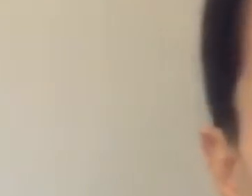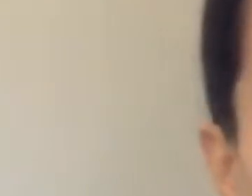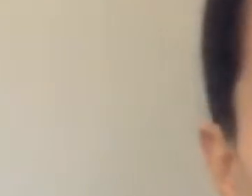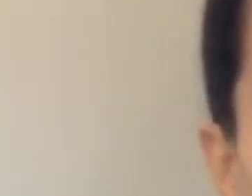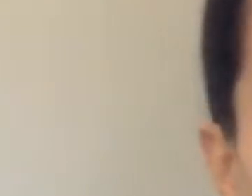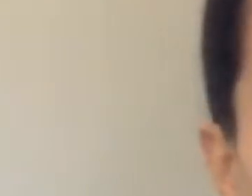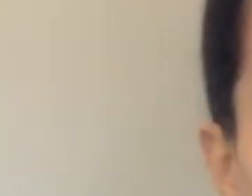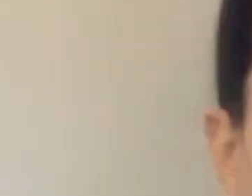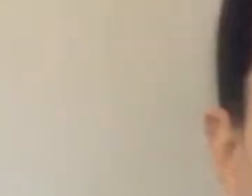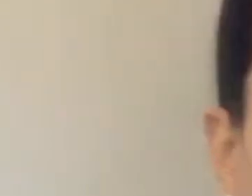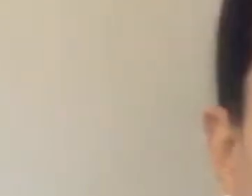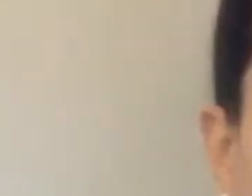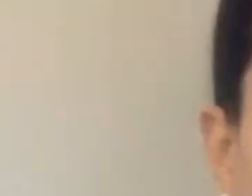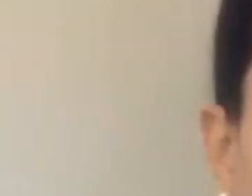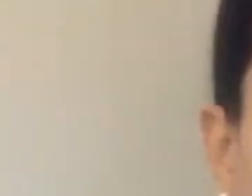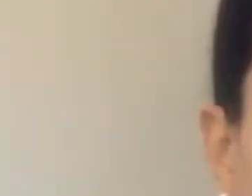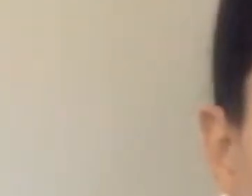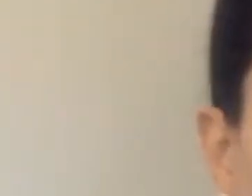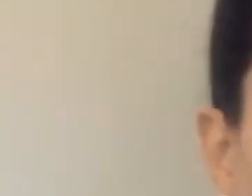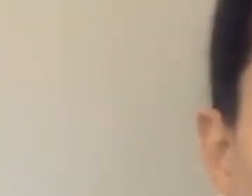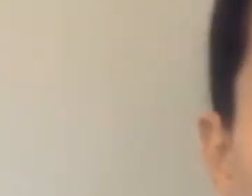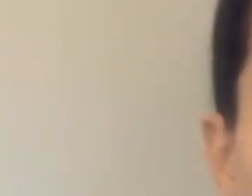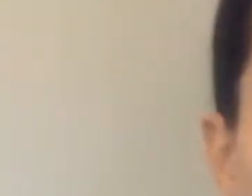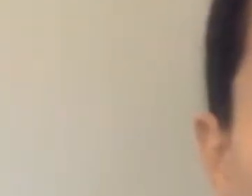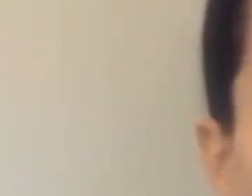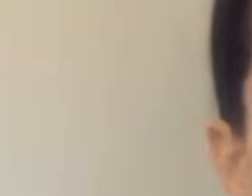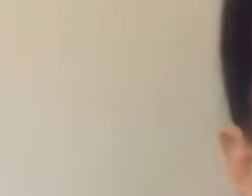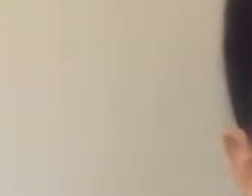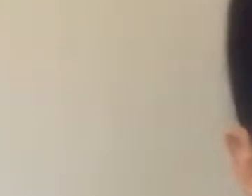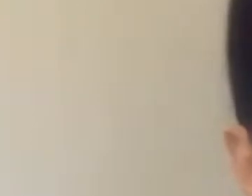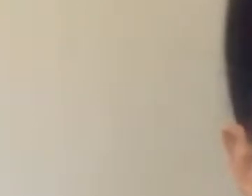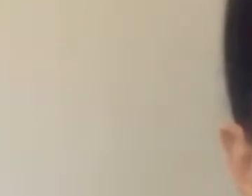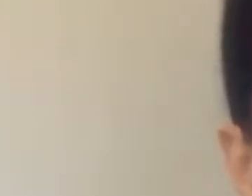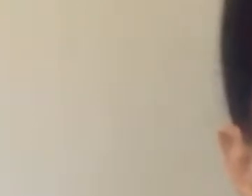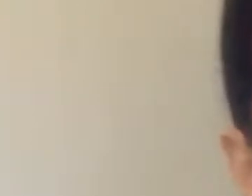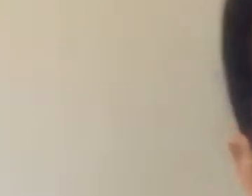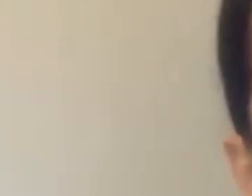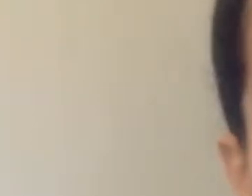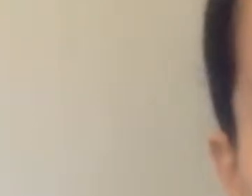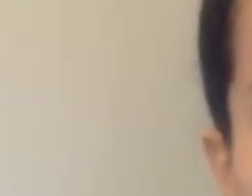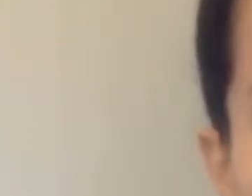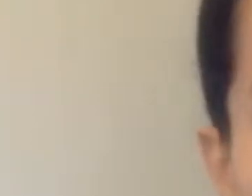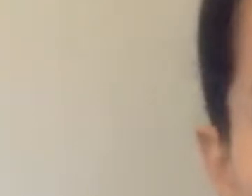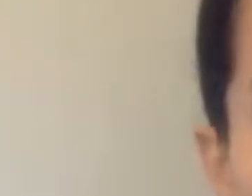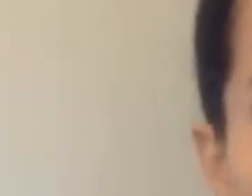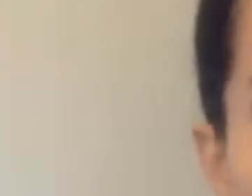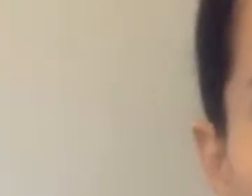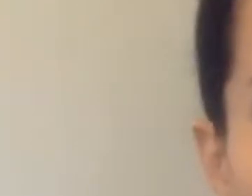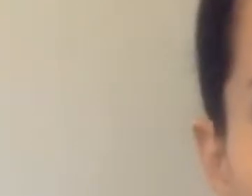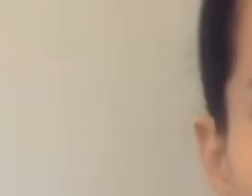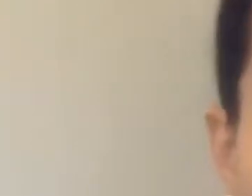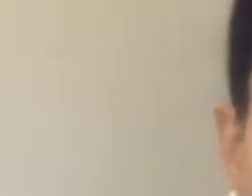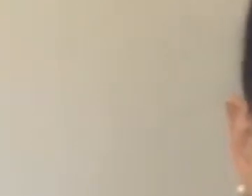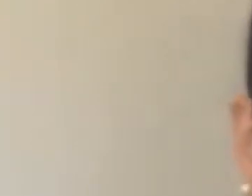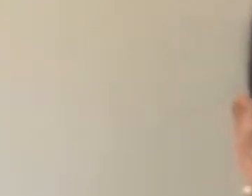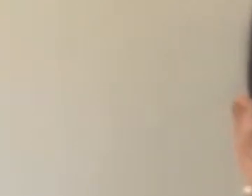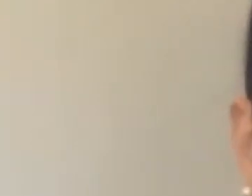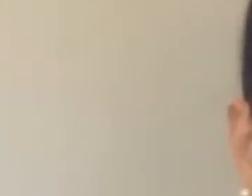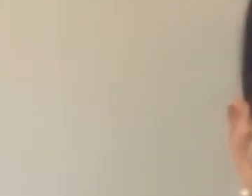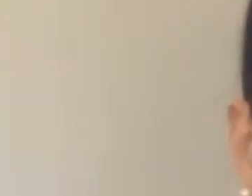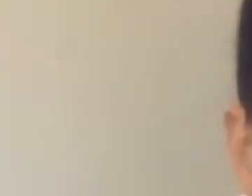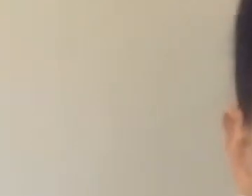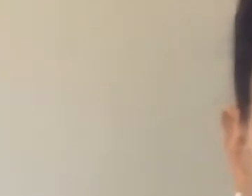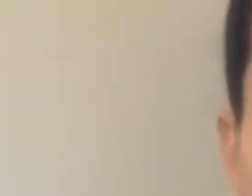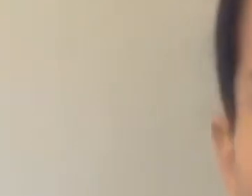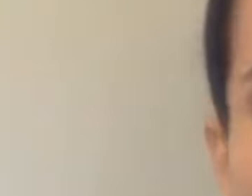of 7 days. So our test positivity per day, looking at it over an average of 7 days, it's a better measure to see what the trend is. So we started